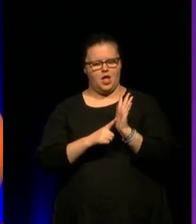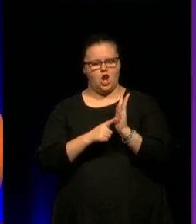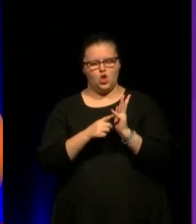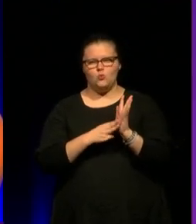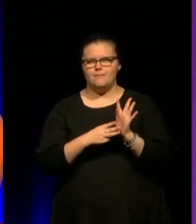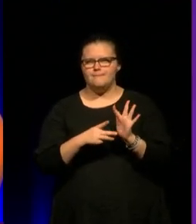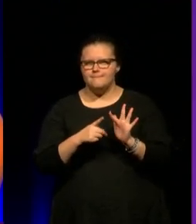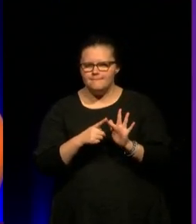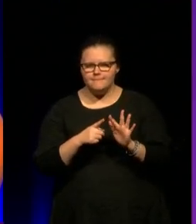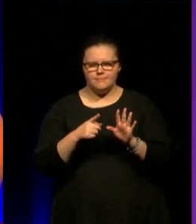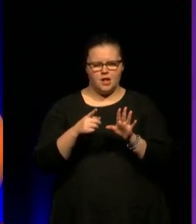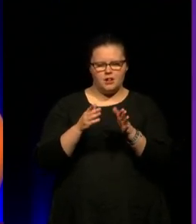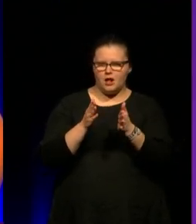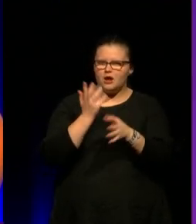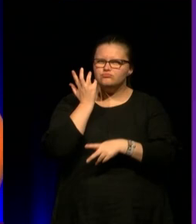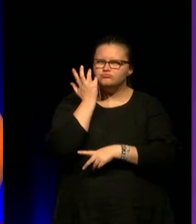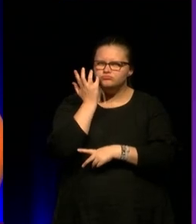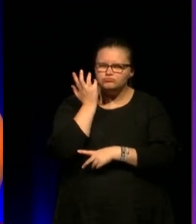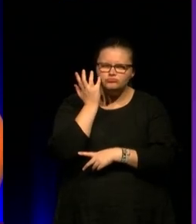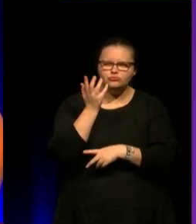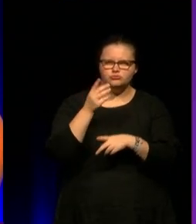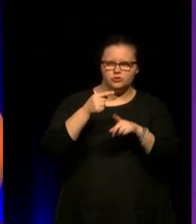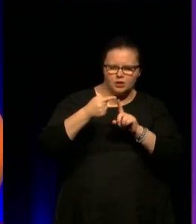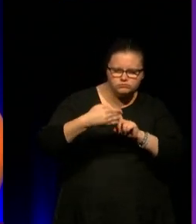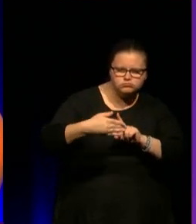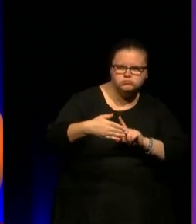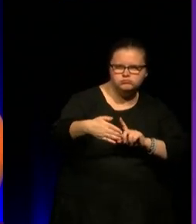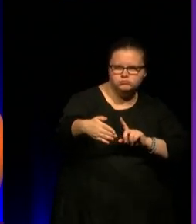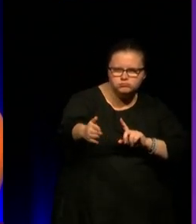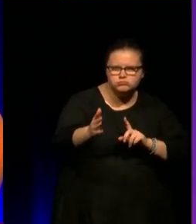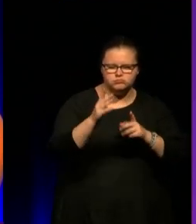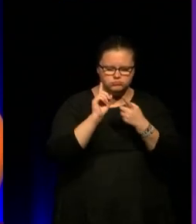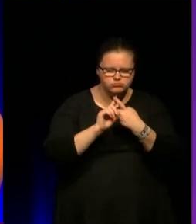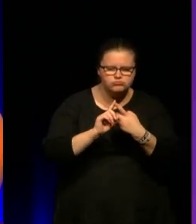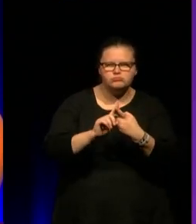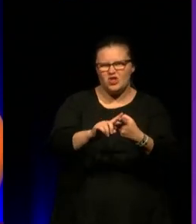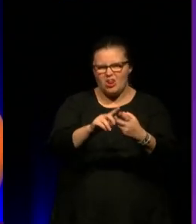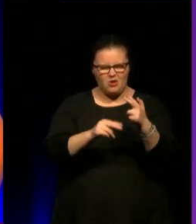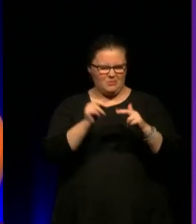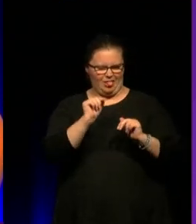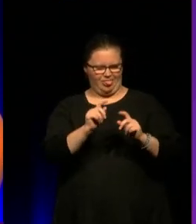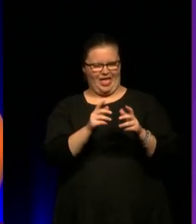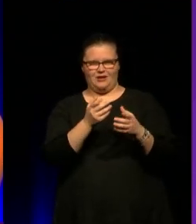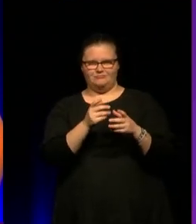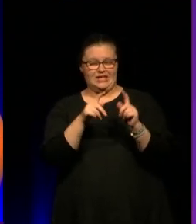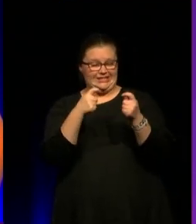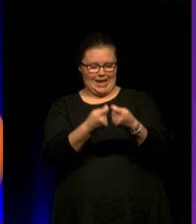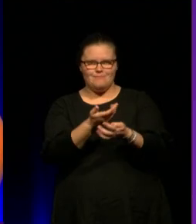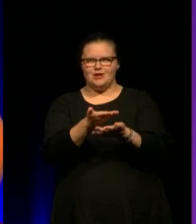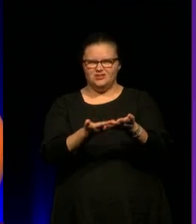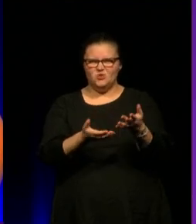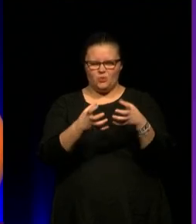as a long-term, continuing to build Illum and the Illum story, and to build that team,